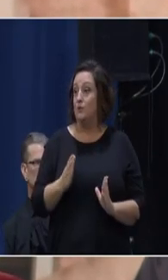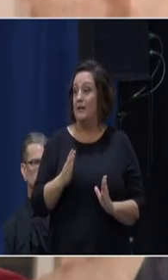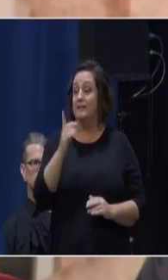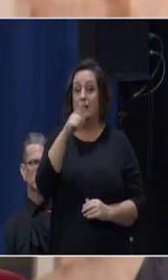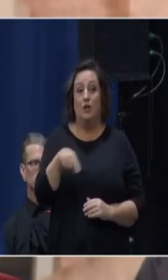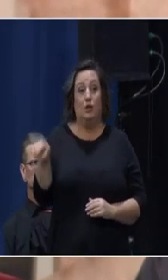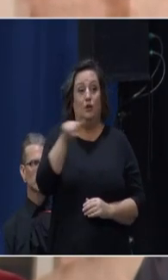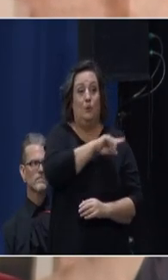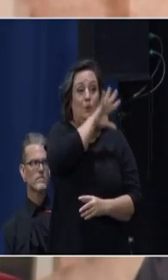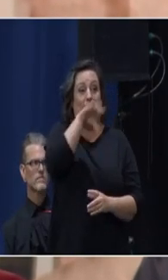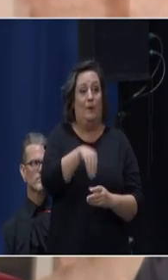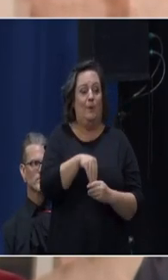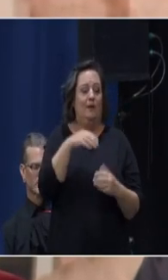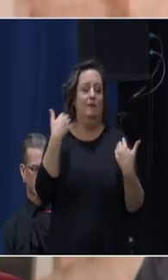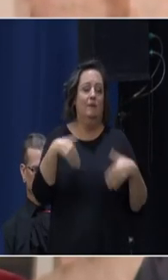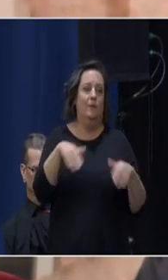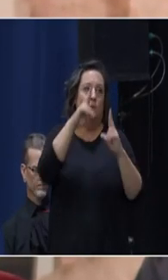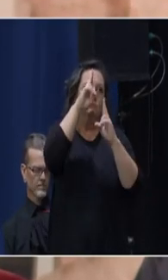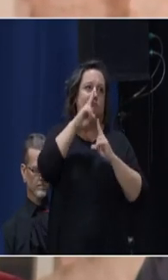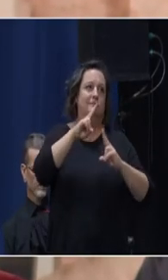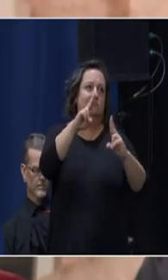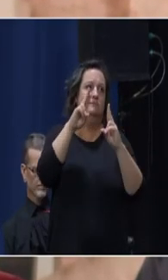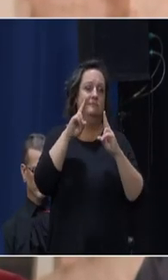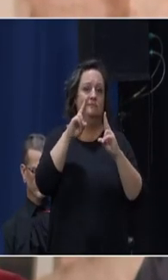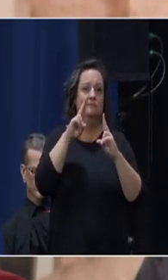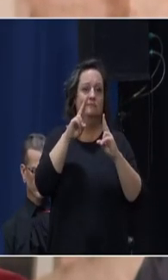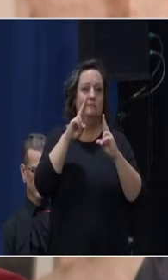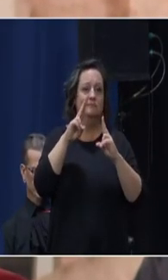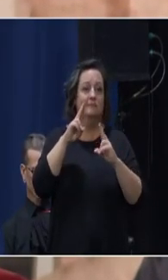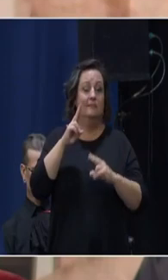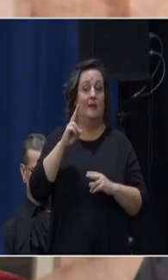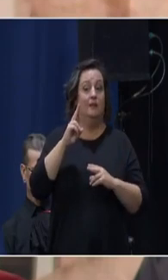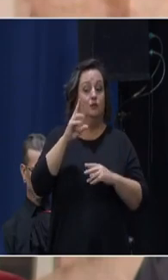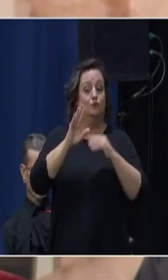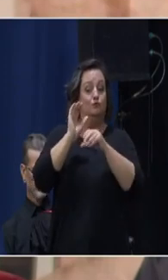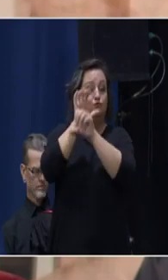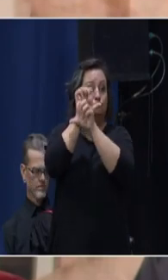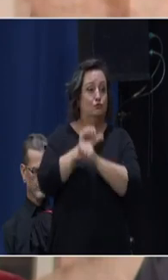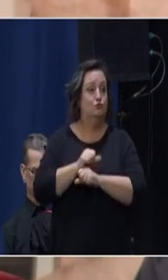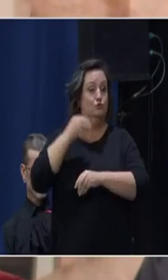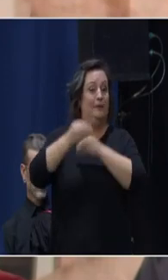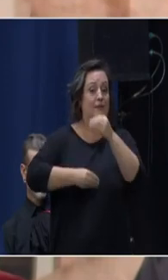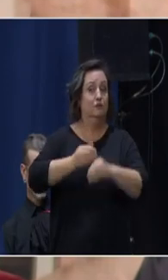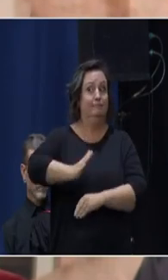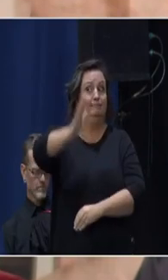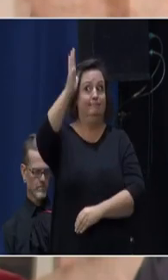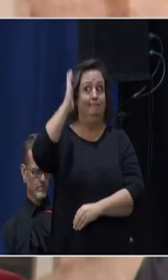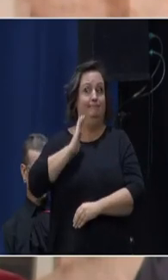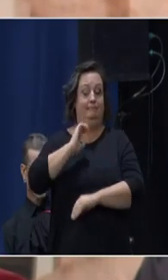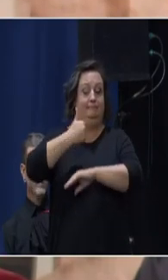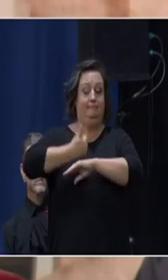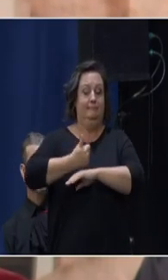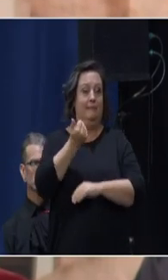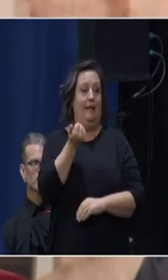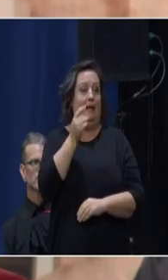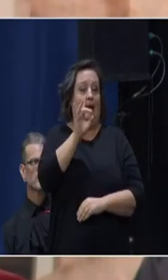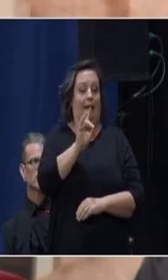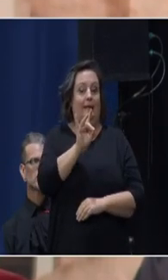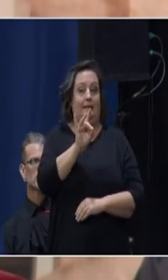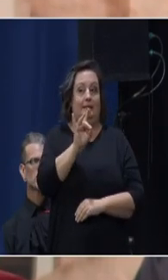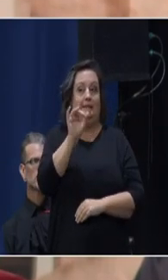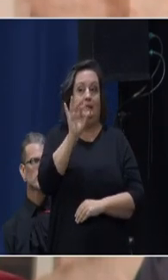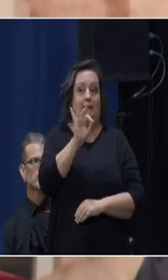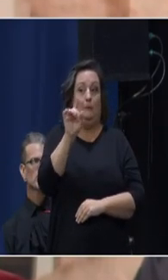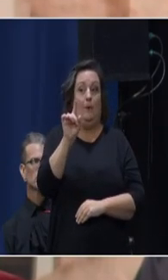of a noble tradition that dates back to 1891, when our institution celebrated commencement for the